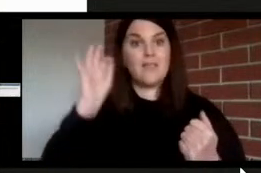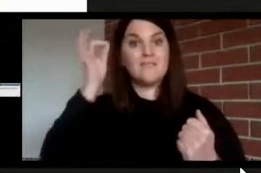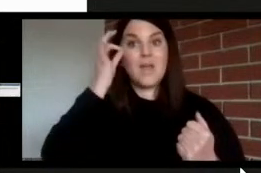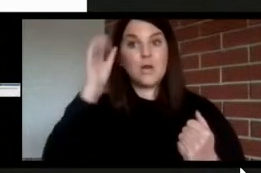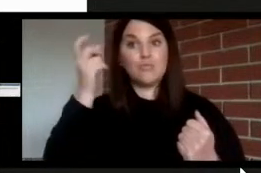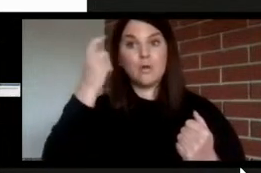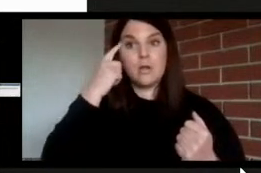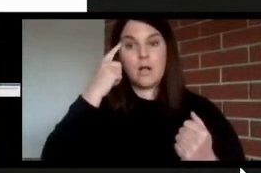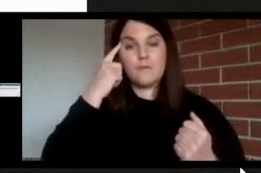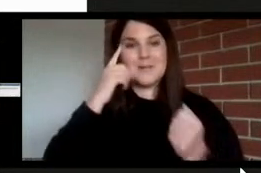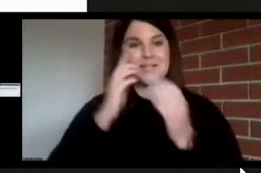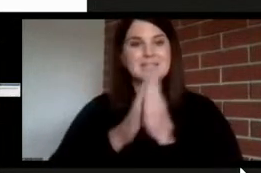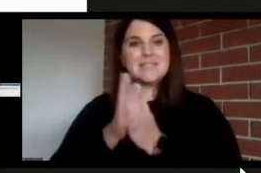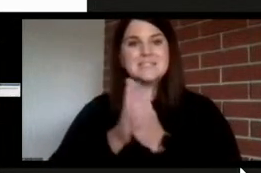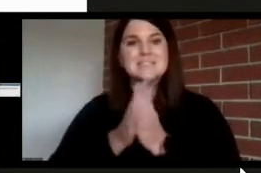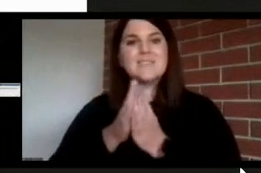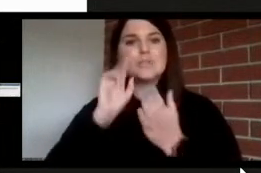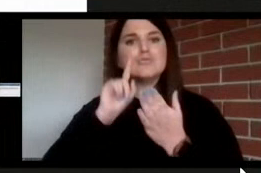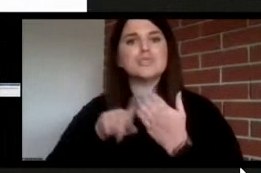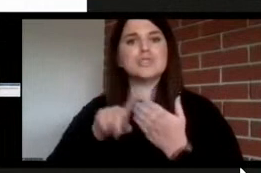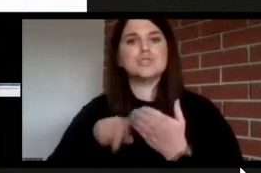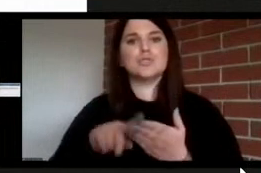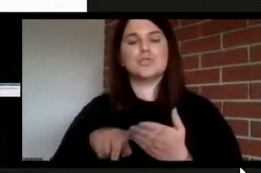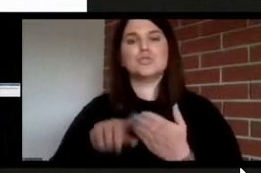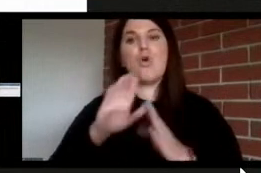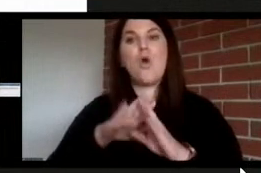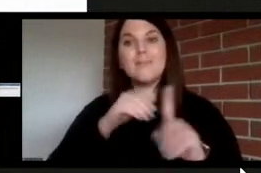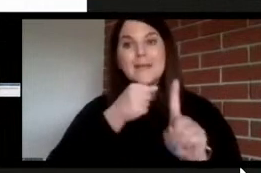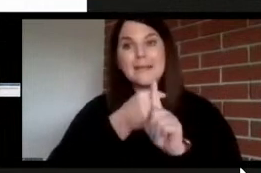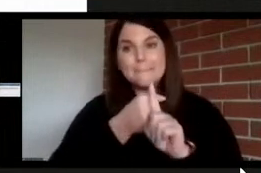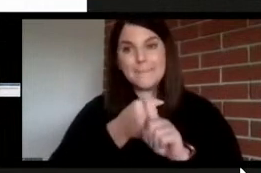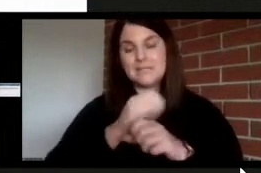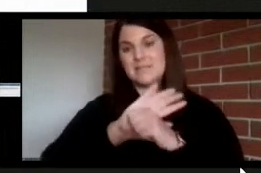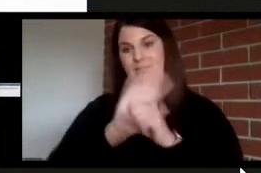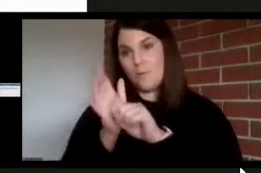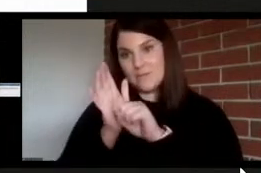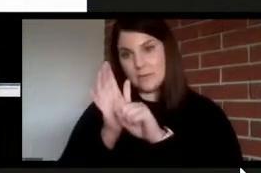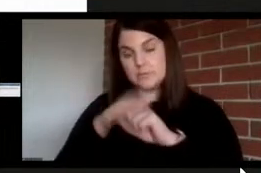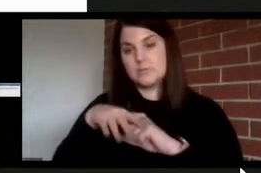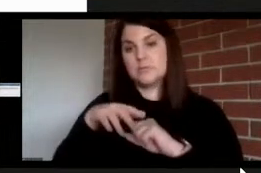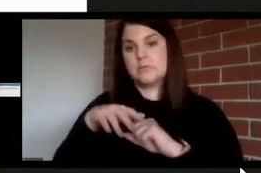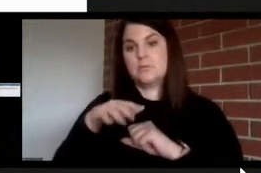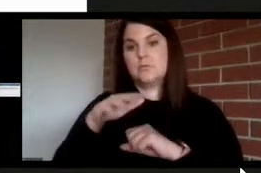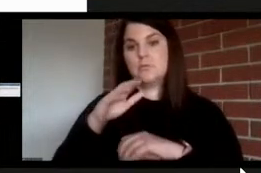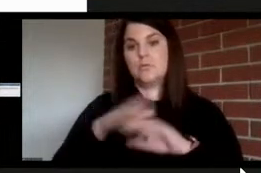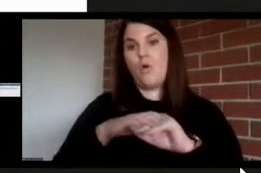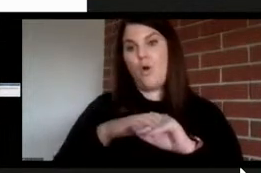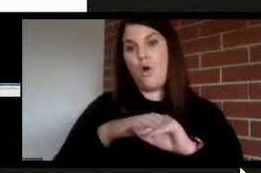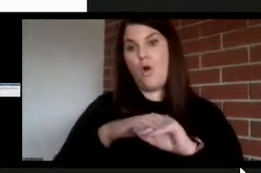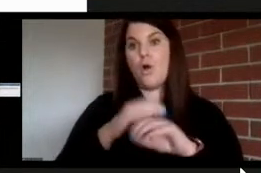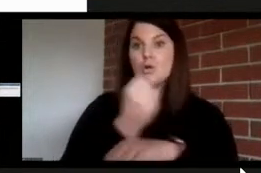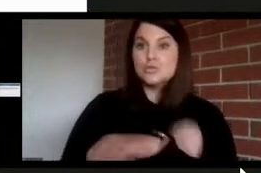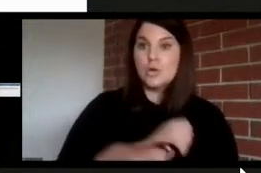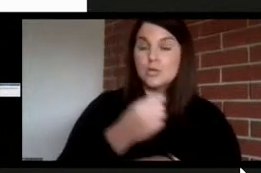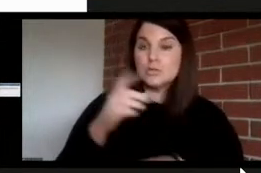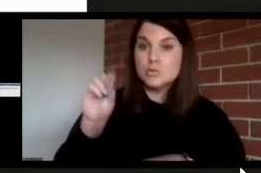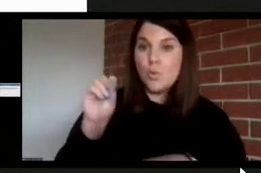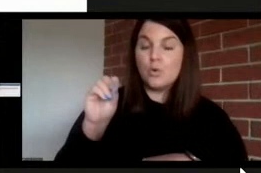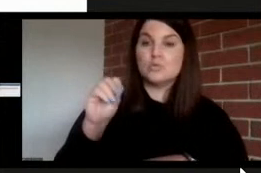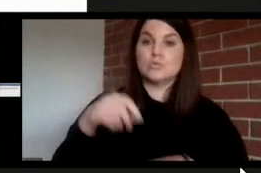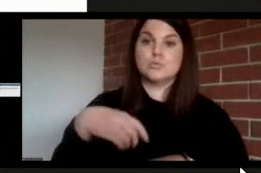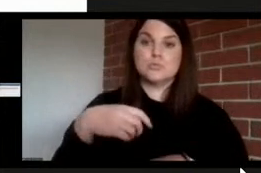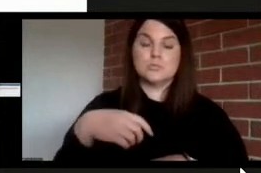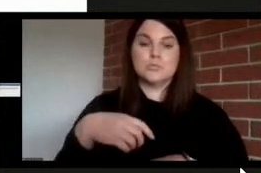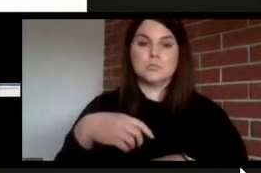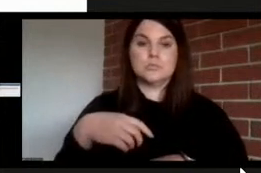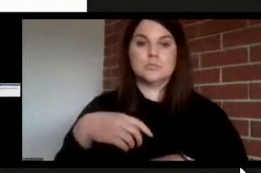government incentivize research on the impacts of COVID-19 on substance use disorders and co-occurring disorders, and really